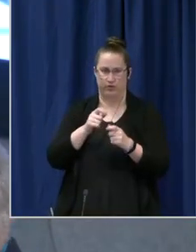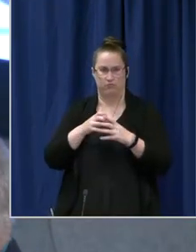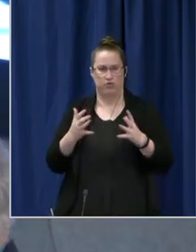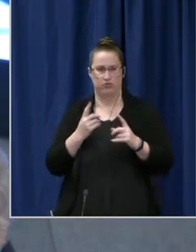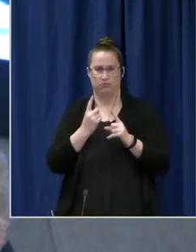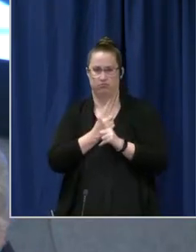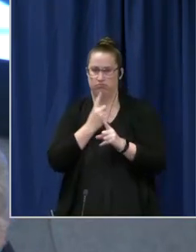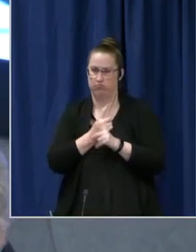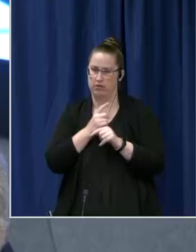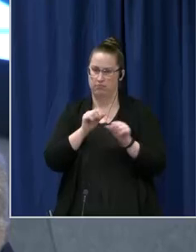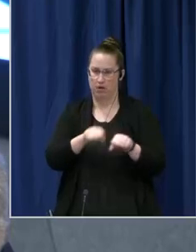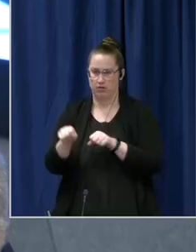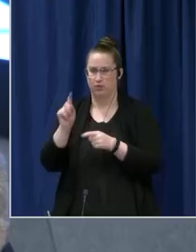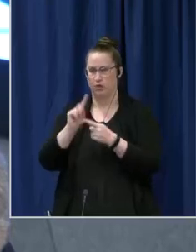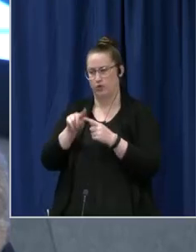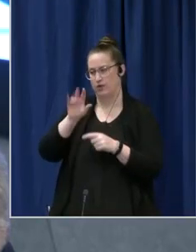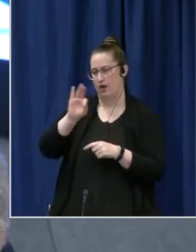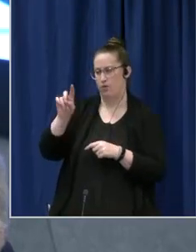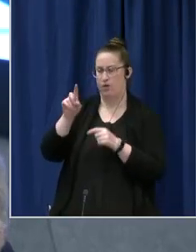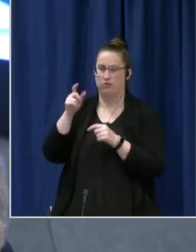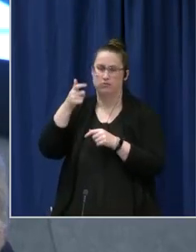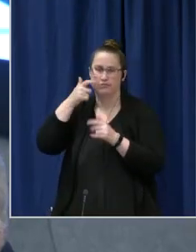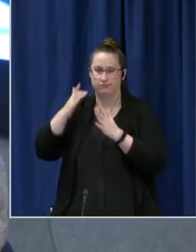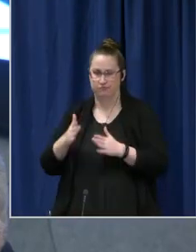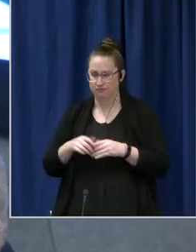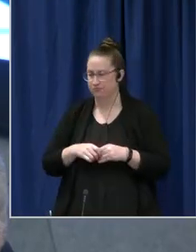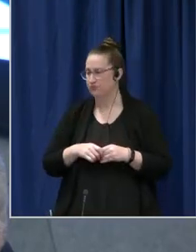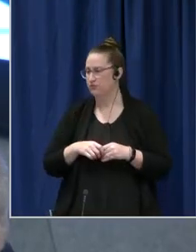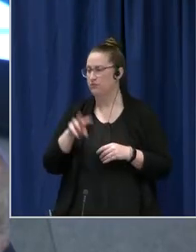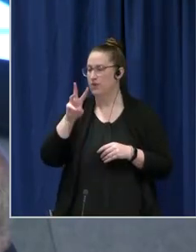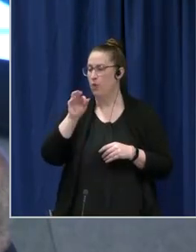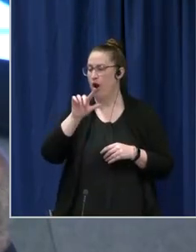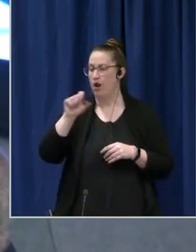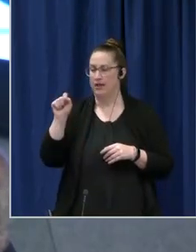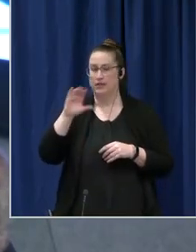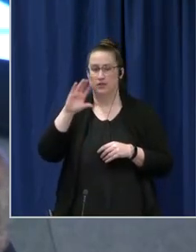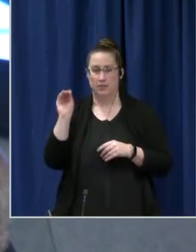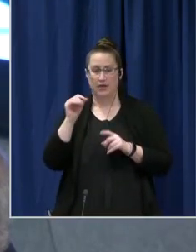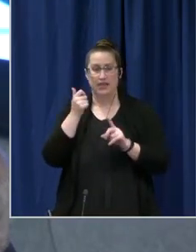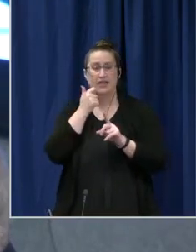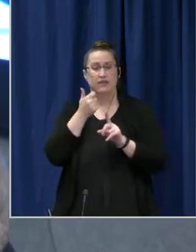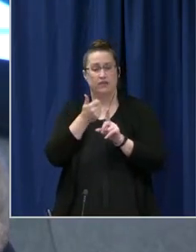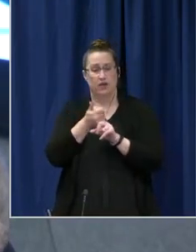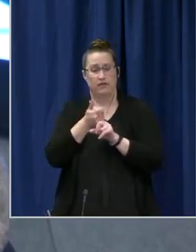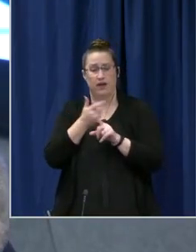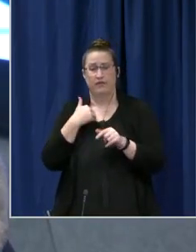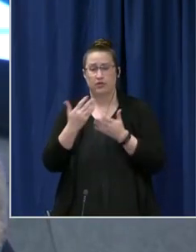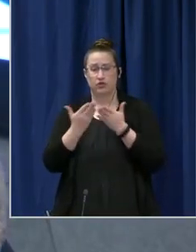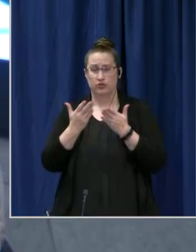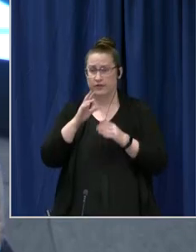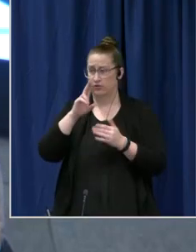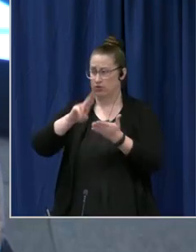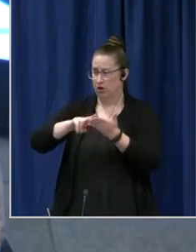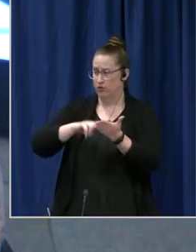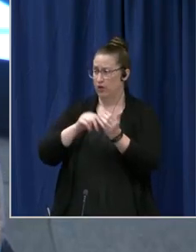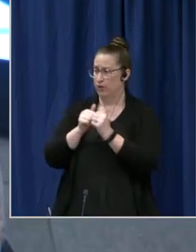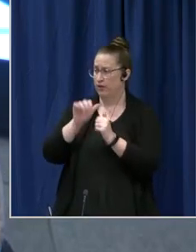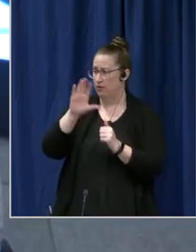to the 911 call taker. For wireless providers, if you have a service contract with a wireless provider, that